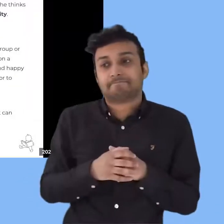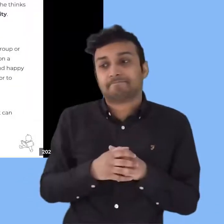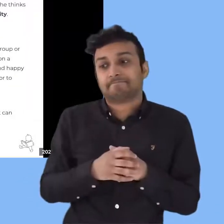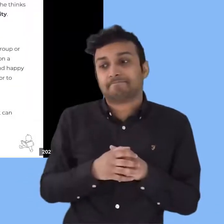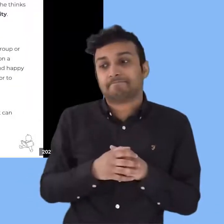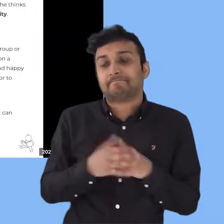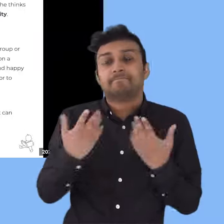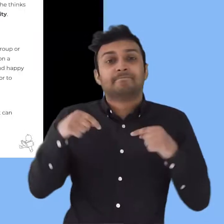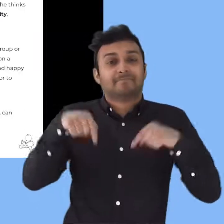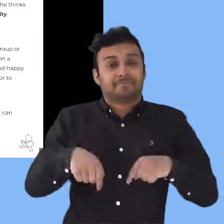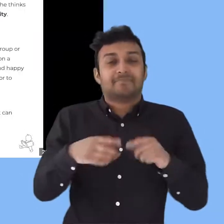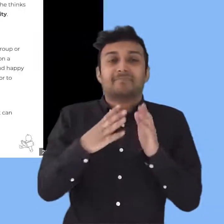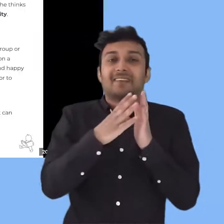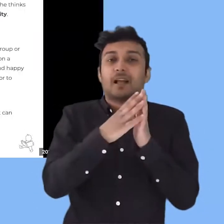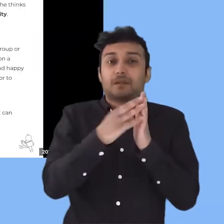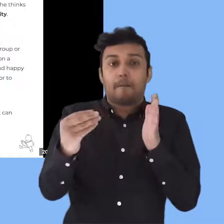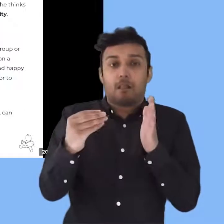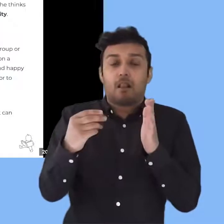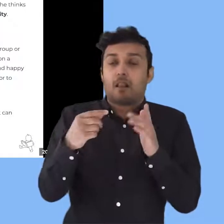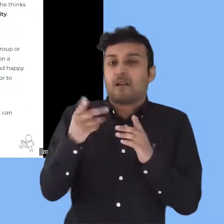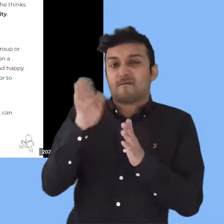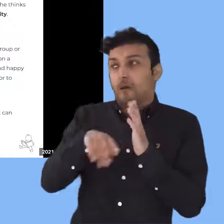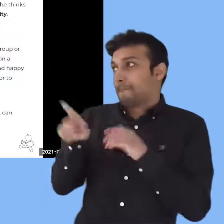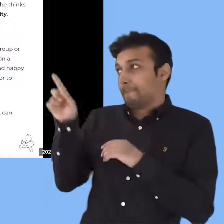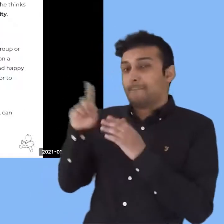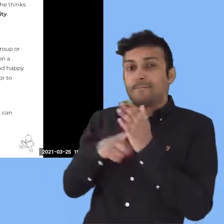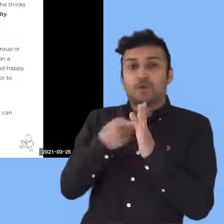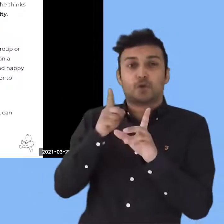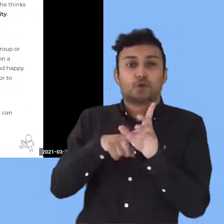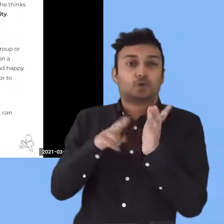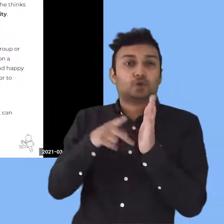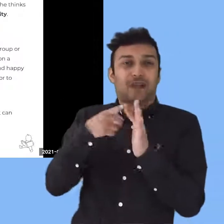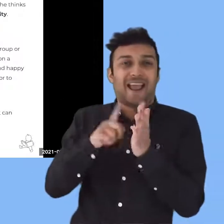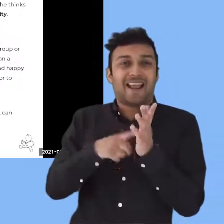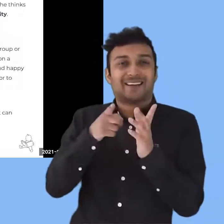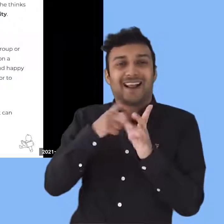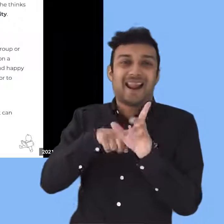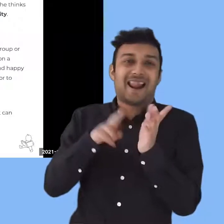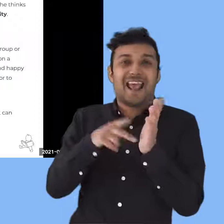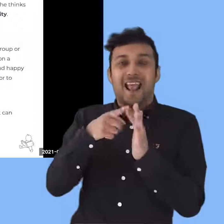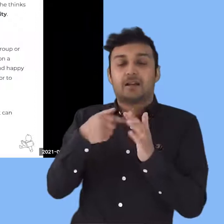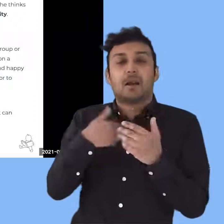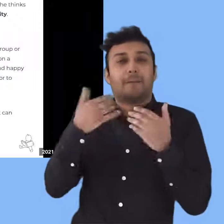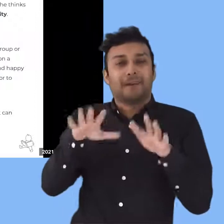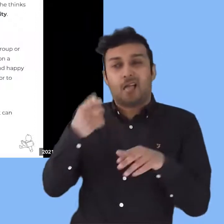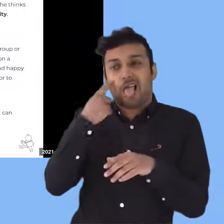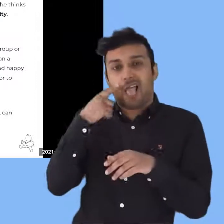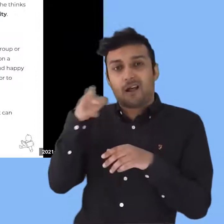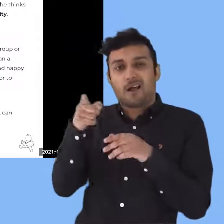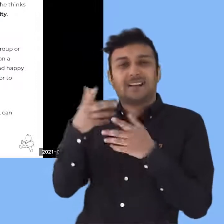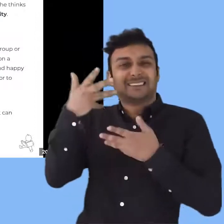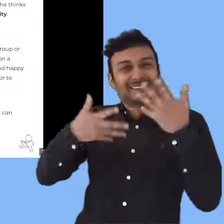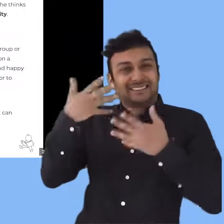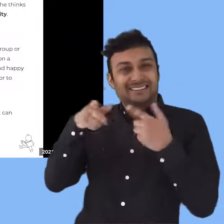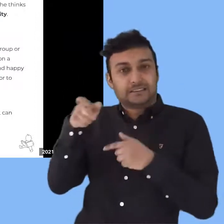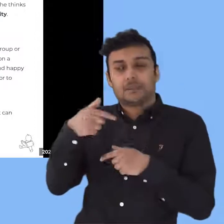a example that I'm going to share with you now from Jane Lane, and we've looked a little bit about the broader EYFSP statistics. I